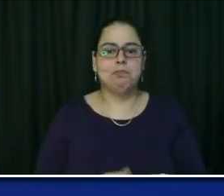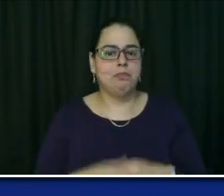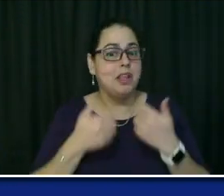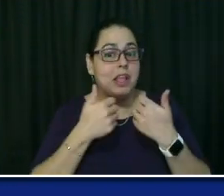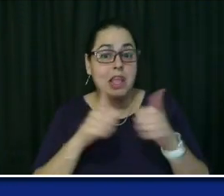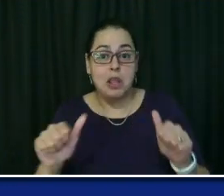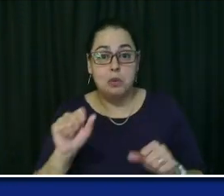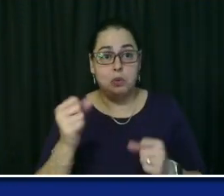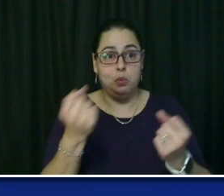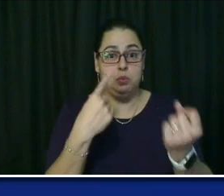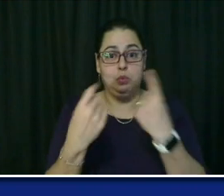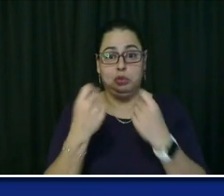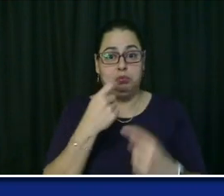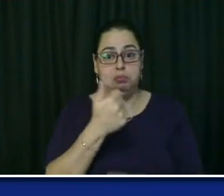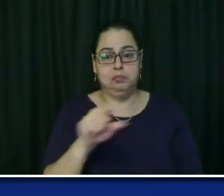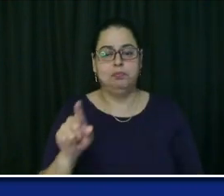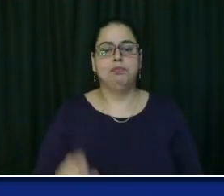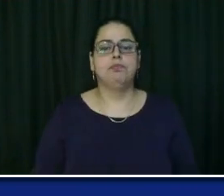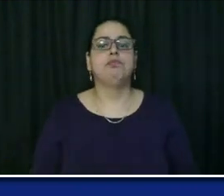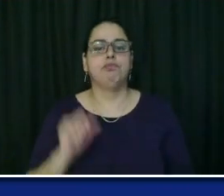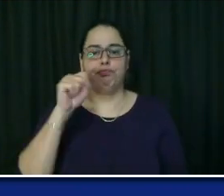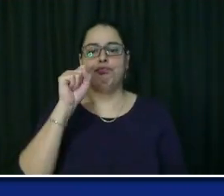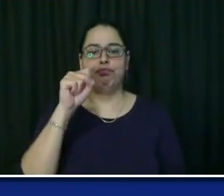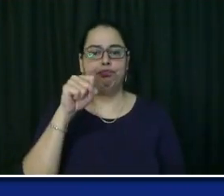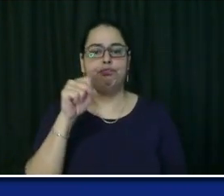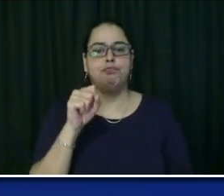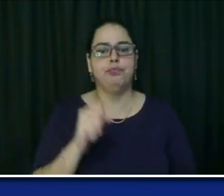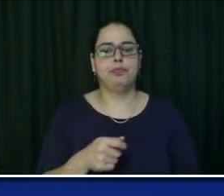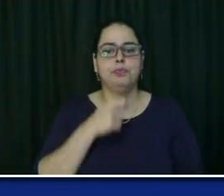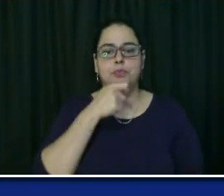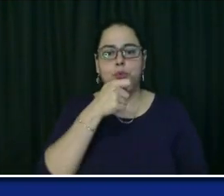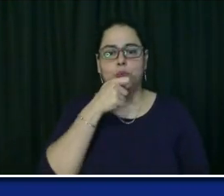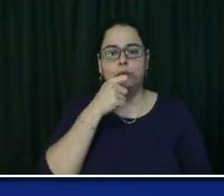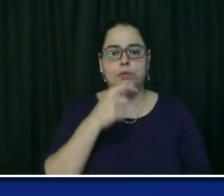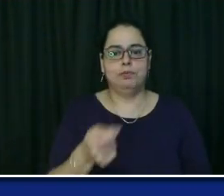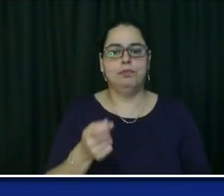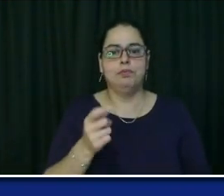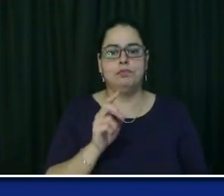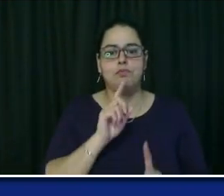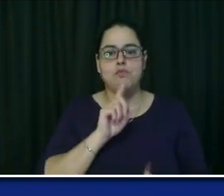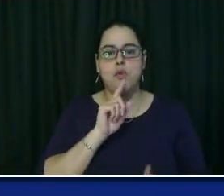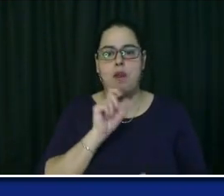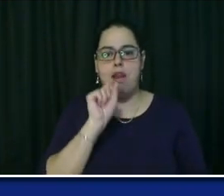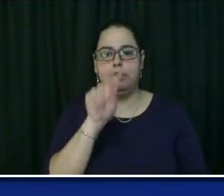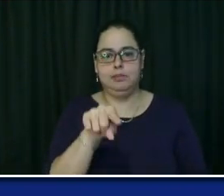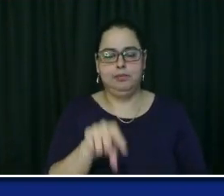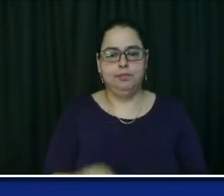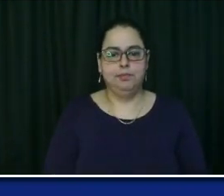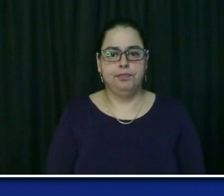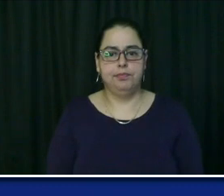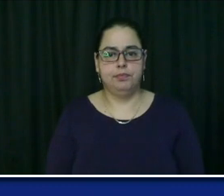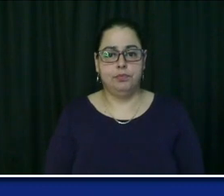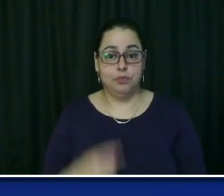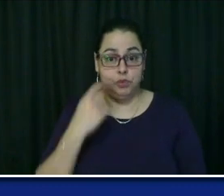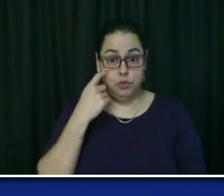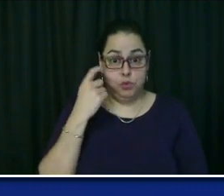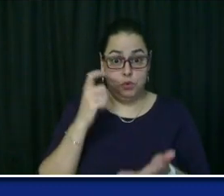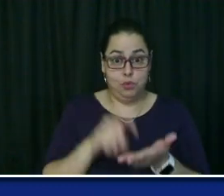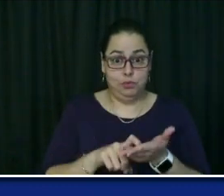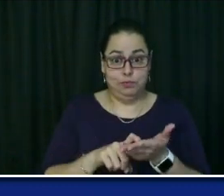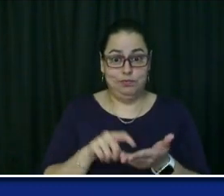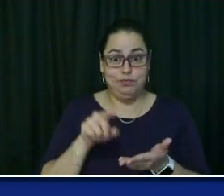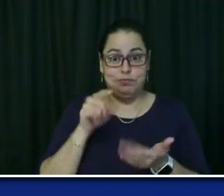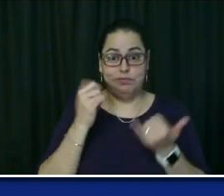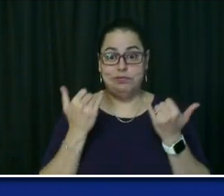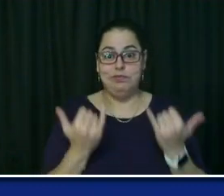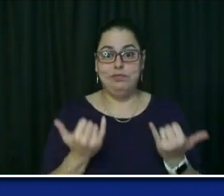active cases has remained around the same throughout the summer, considering travel, quarantine fatigue, and more of the